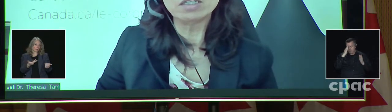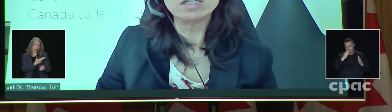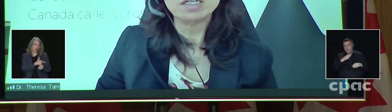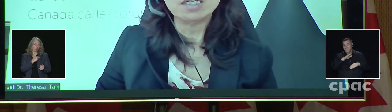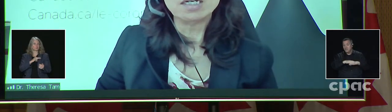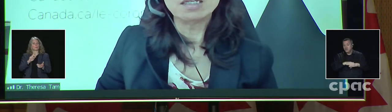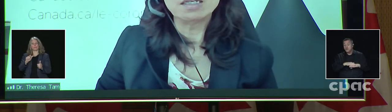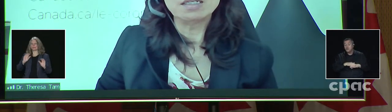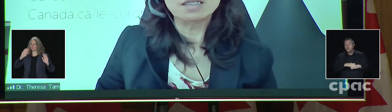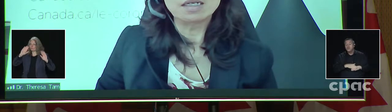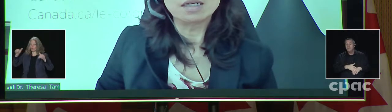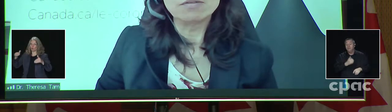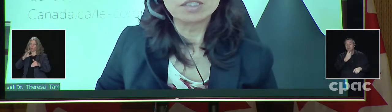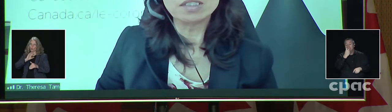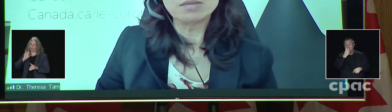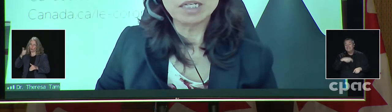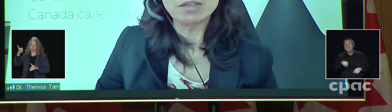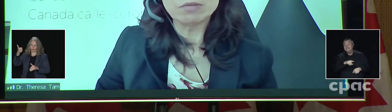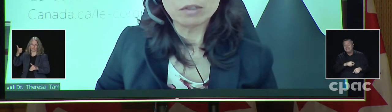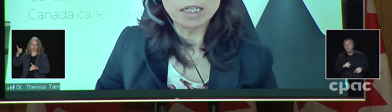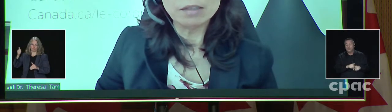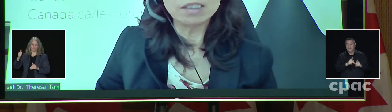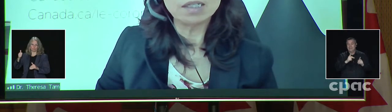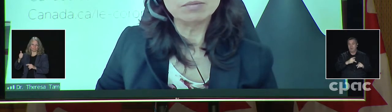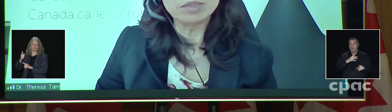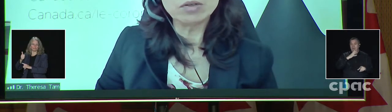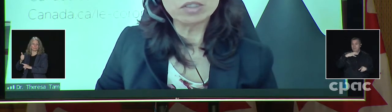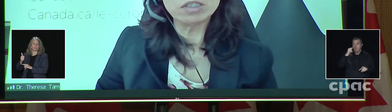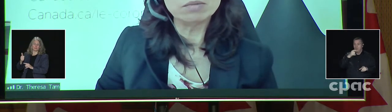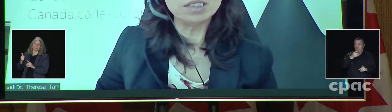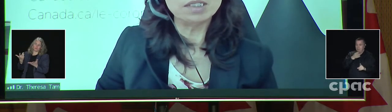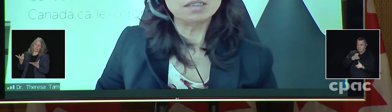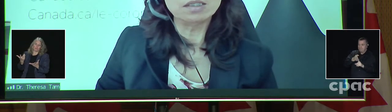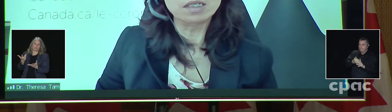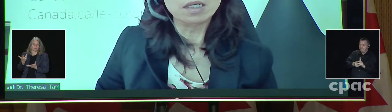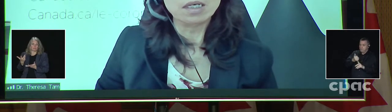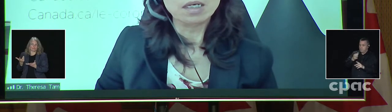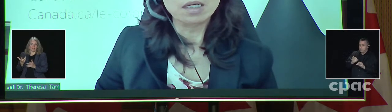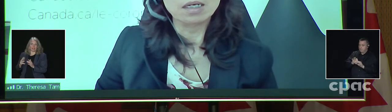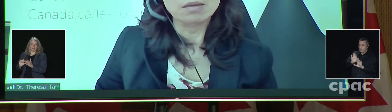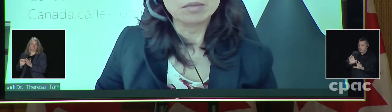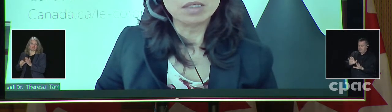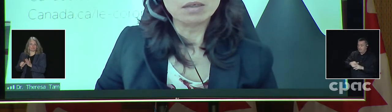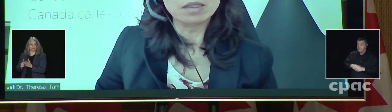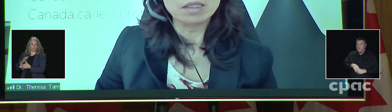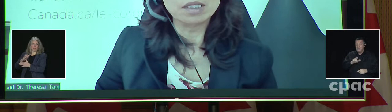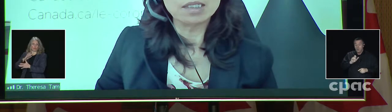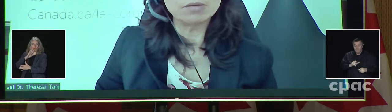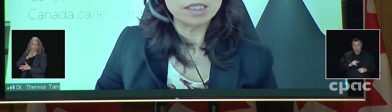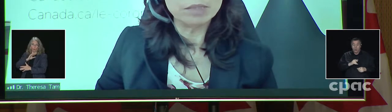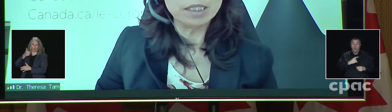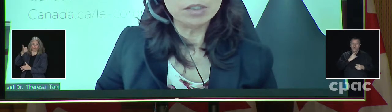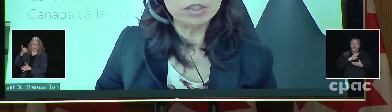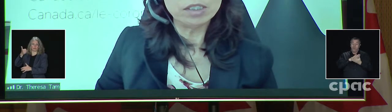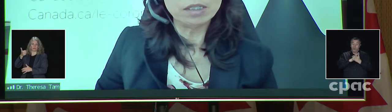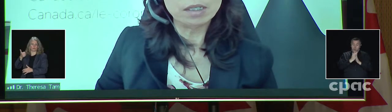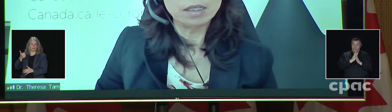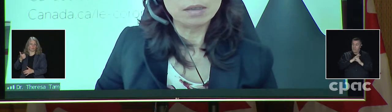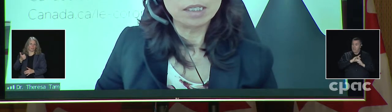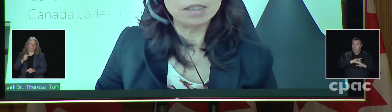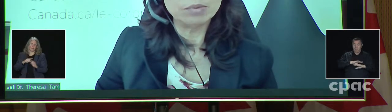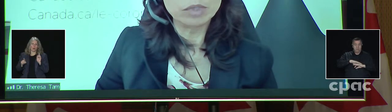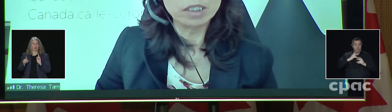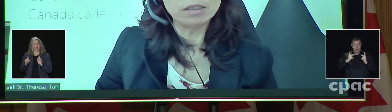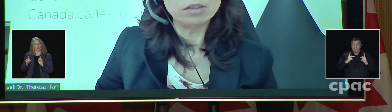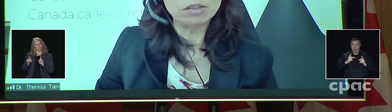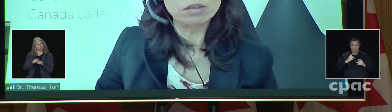populations. So I think for systematic rollout, but also because there's a recommendation